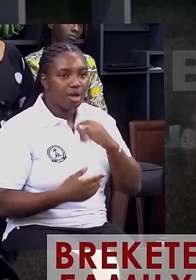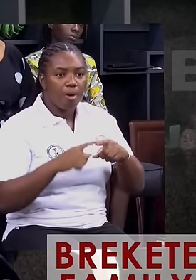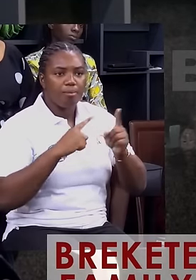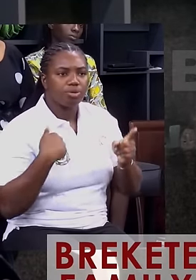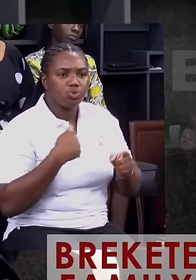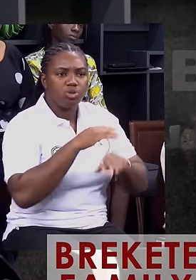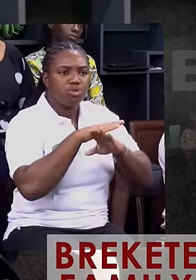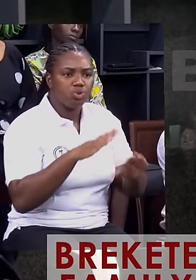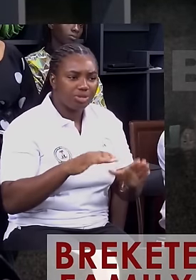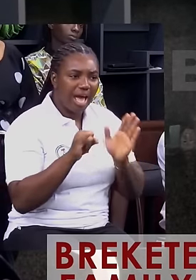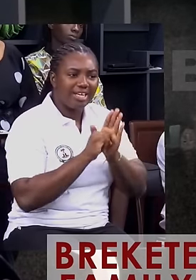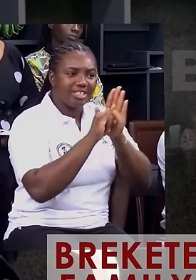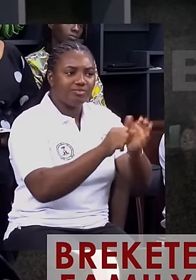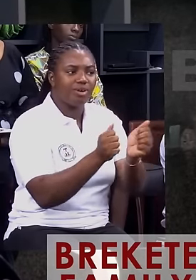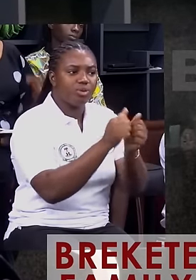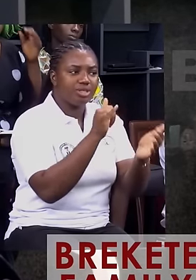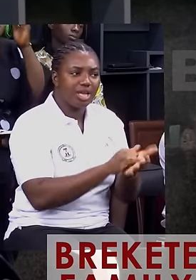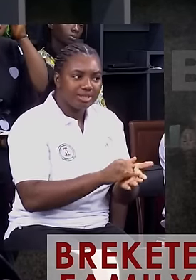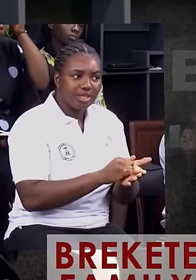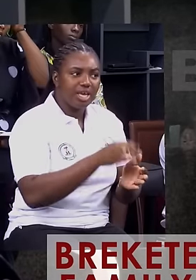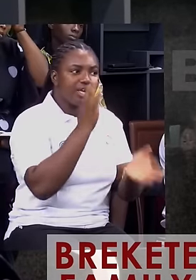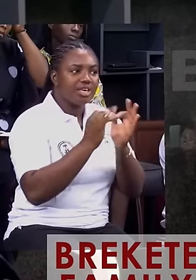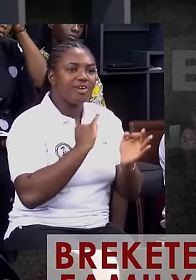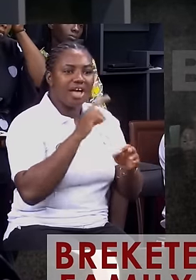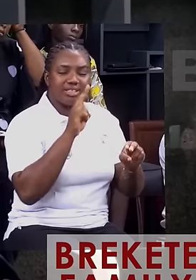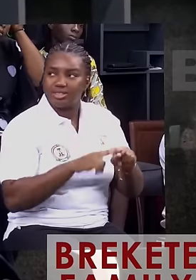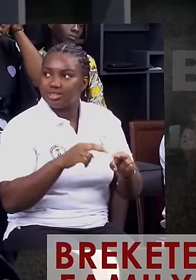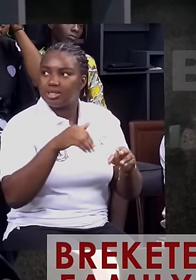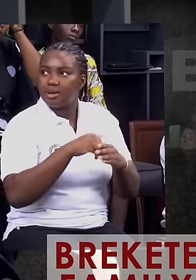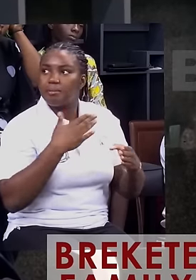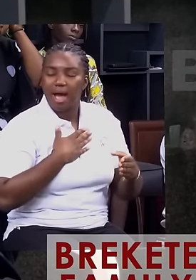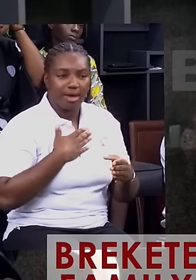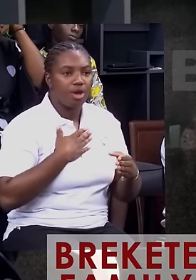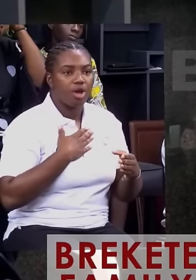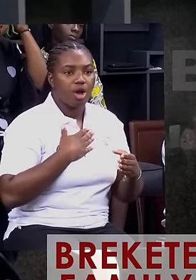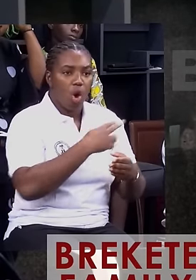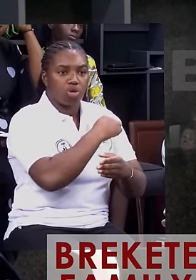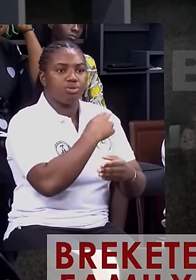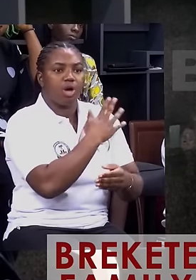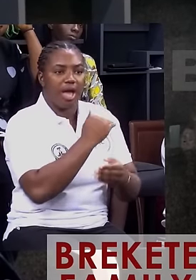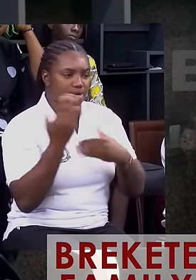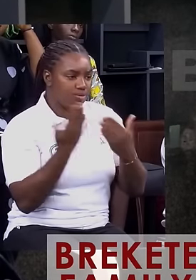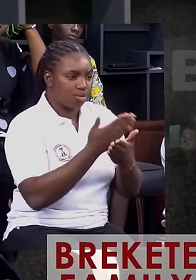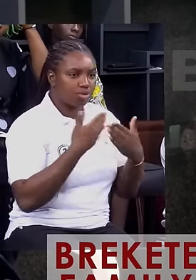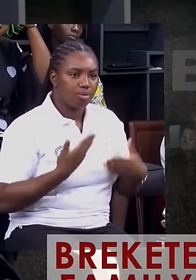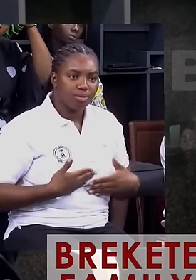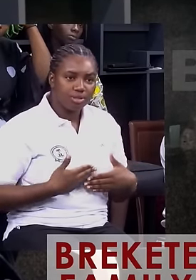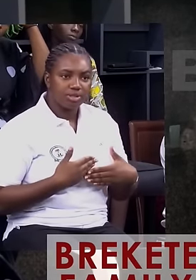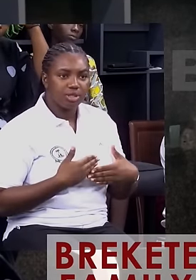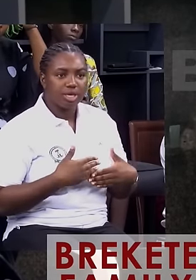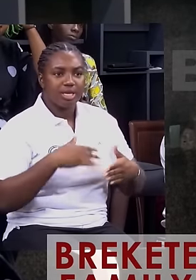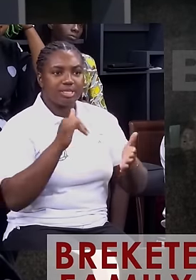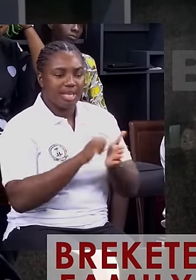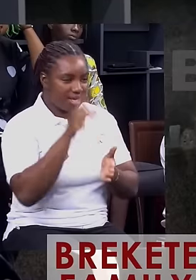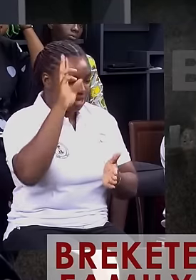don't identify with that. If I am sitting in my hospital and you brought someone and you say, this is my nephew, he's going